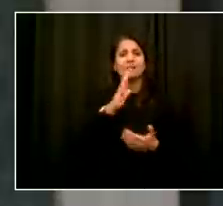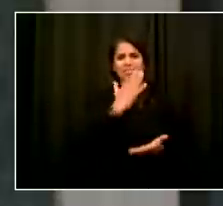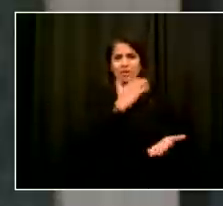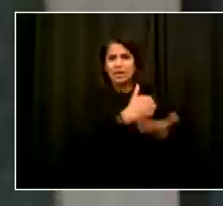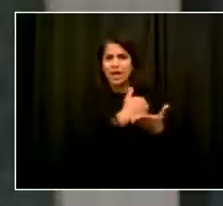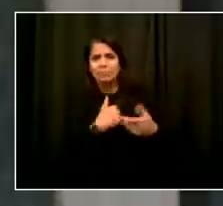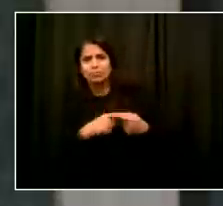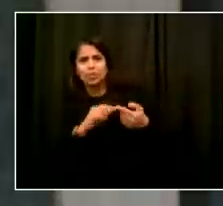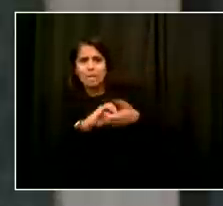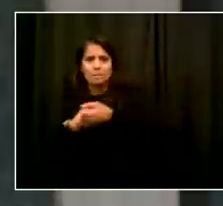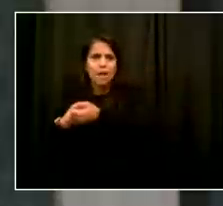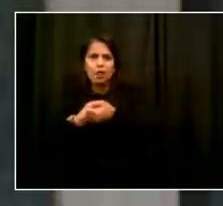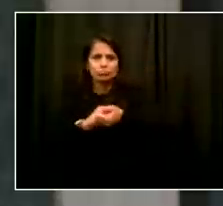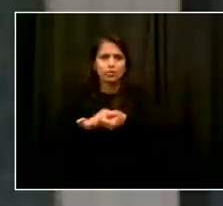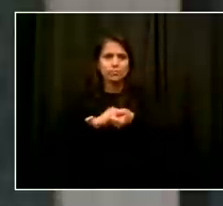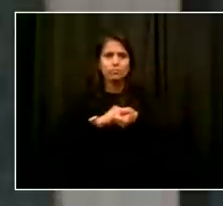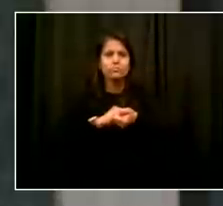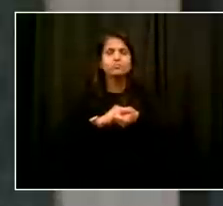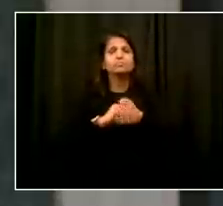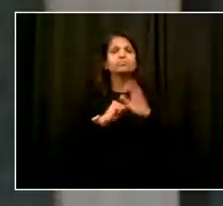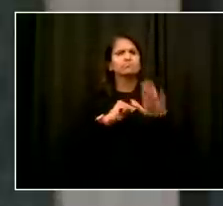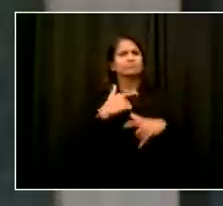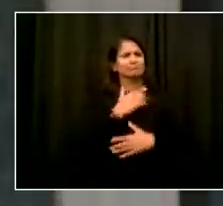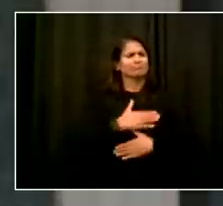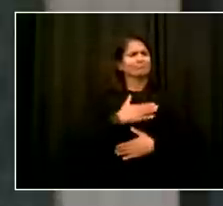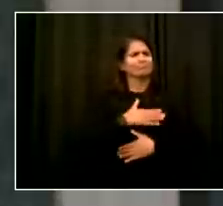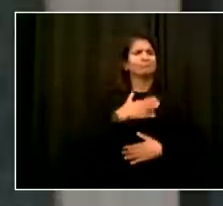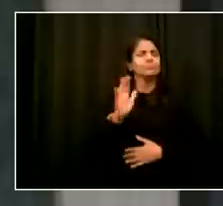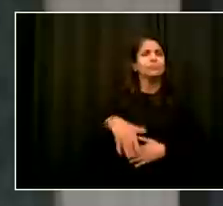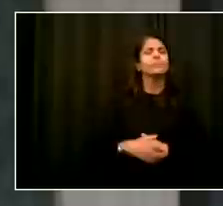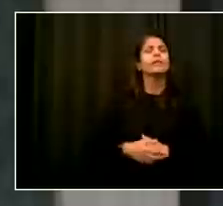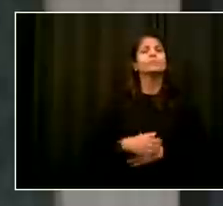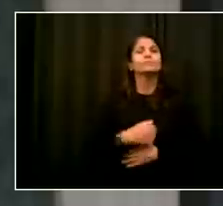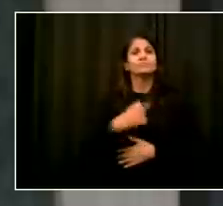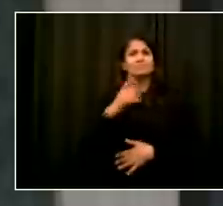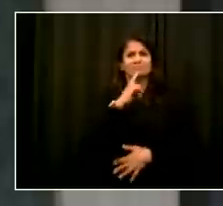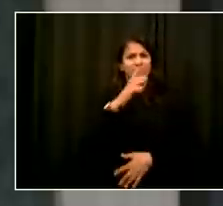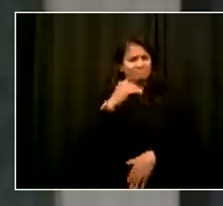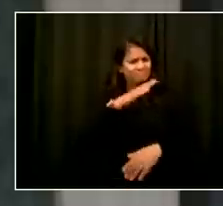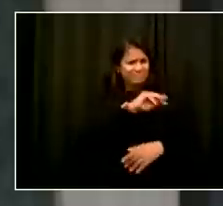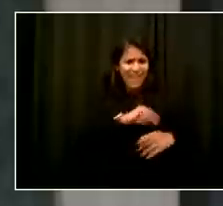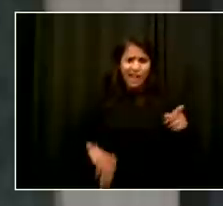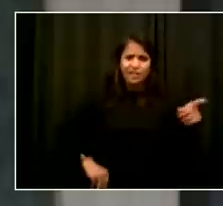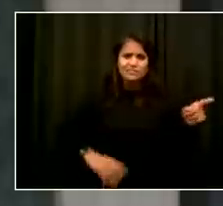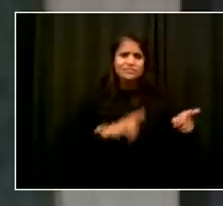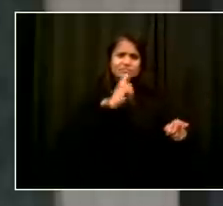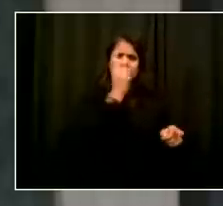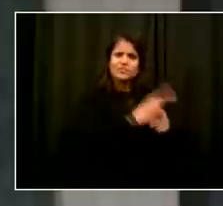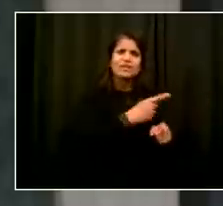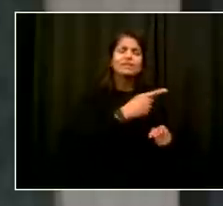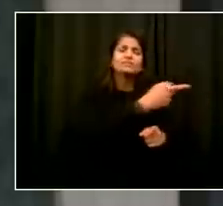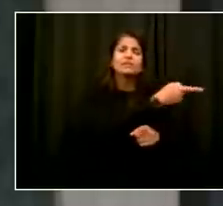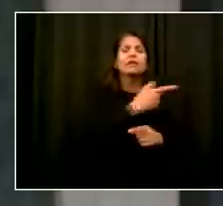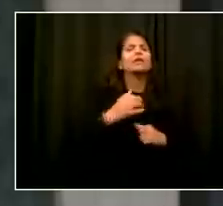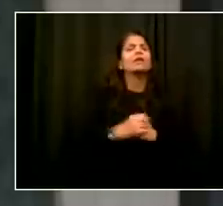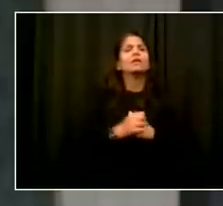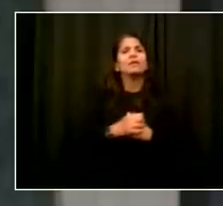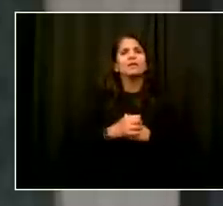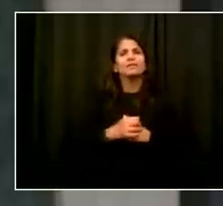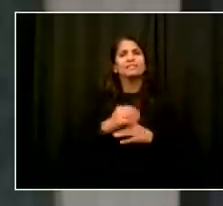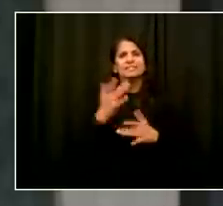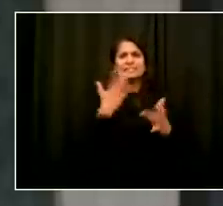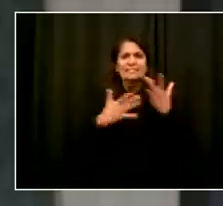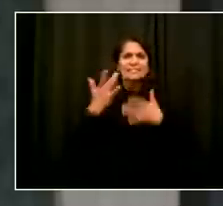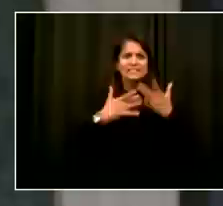Give Blood NYC. As he said, we need about 2,000 donations a day and